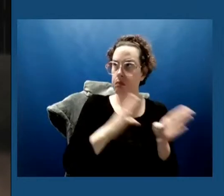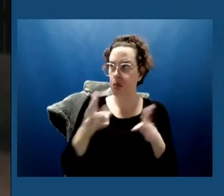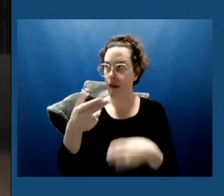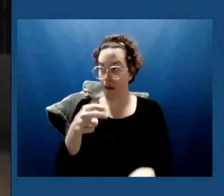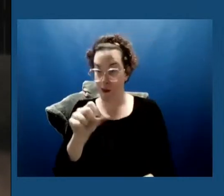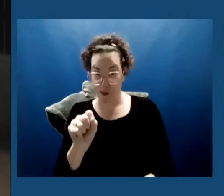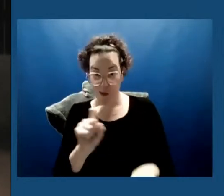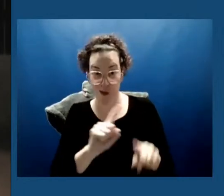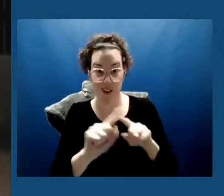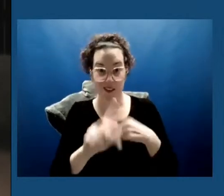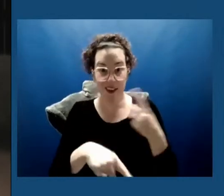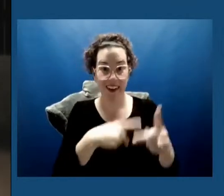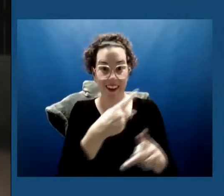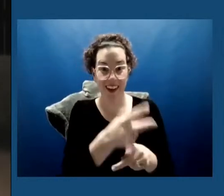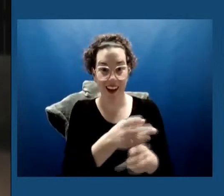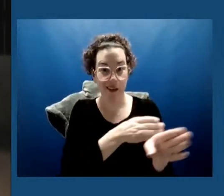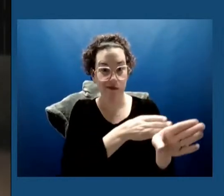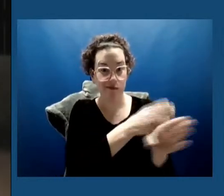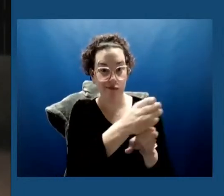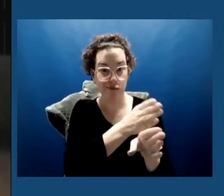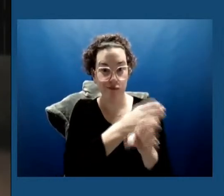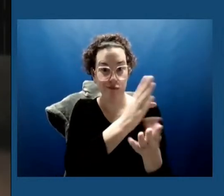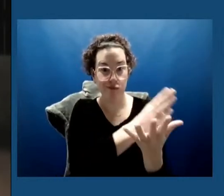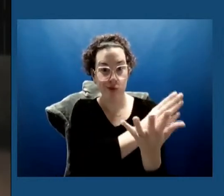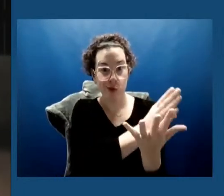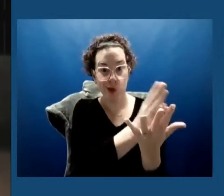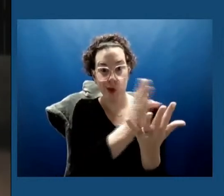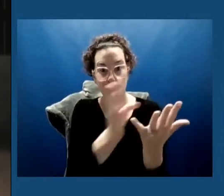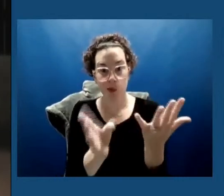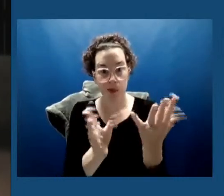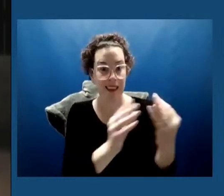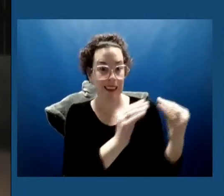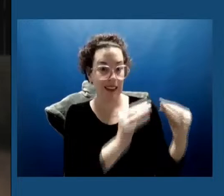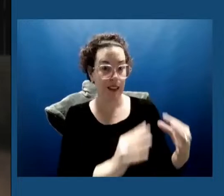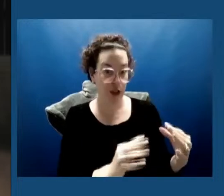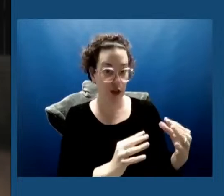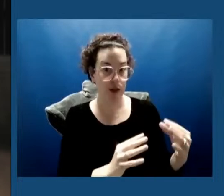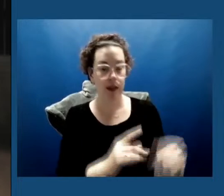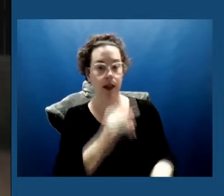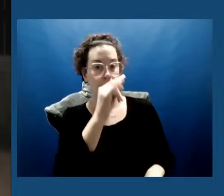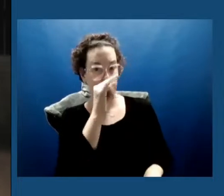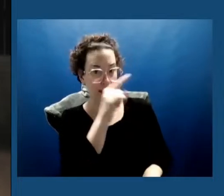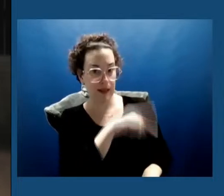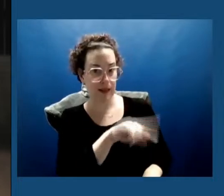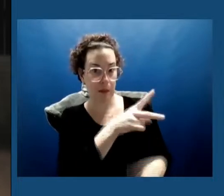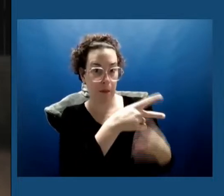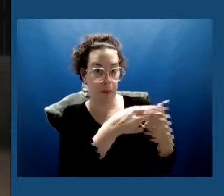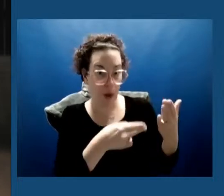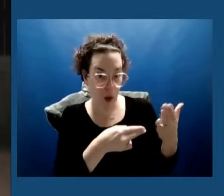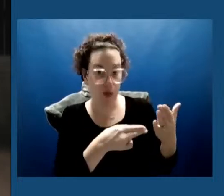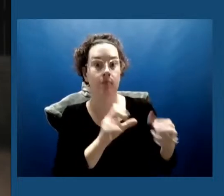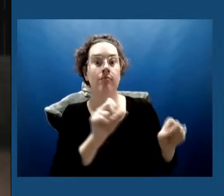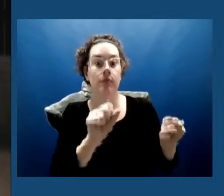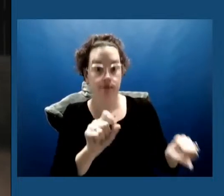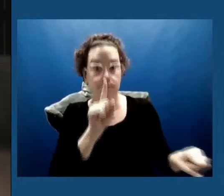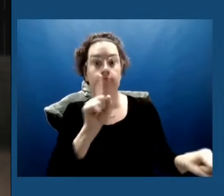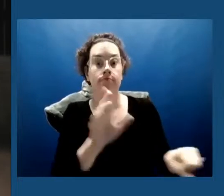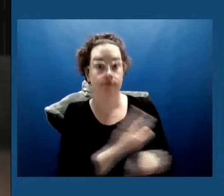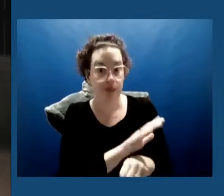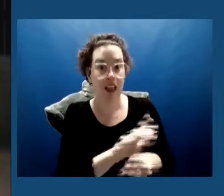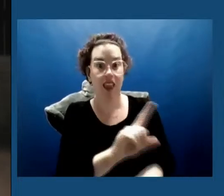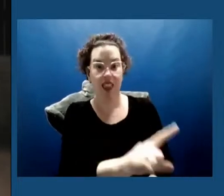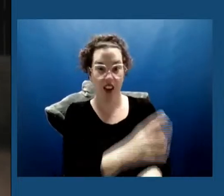kinds of pathways so that teachers and kids can, with their hands and their